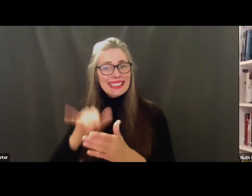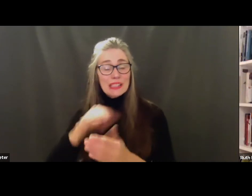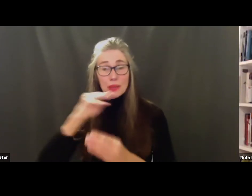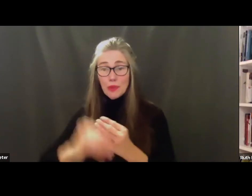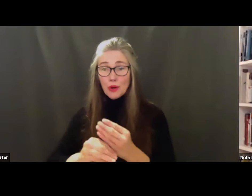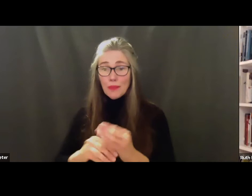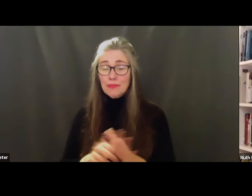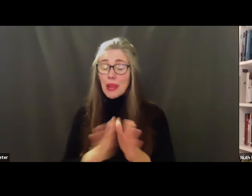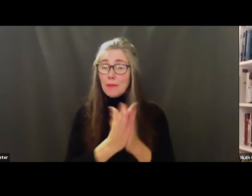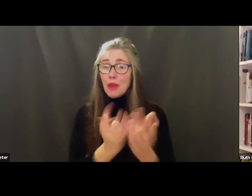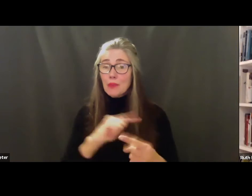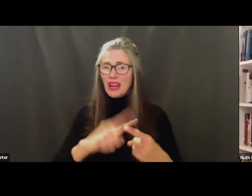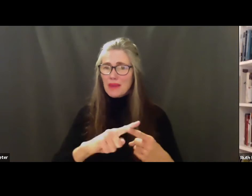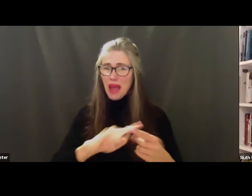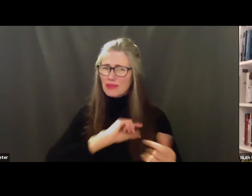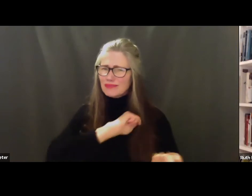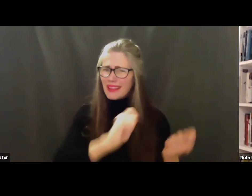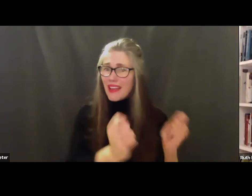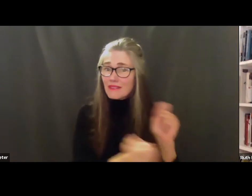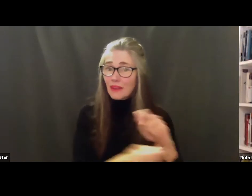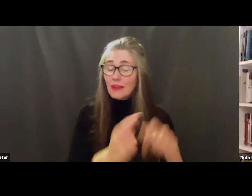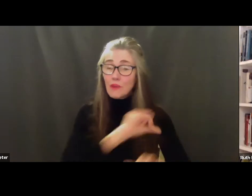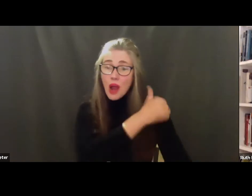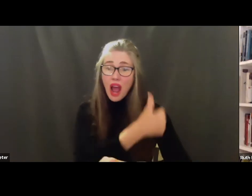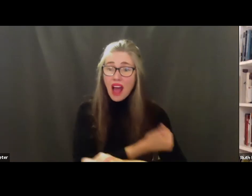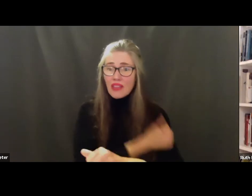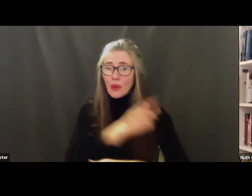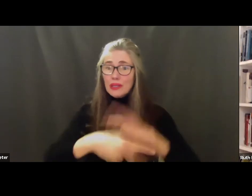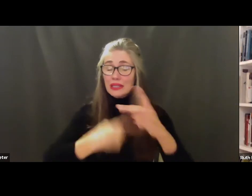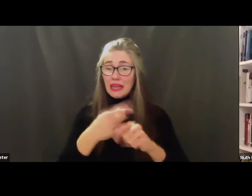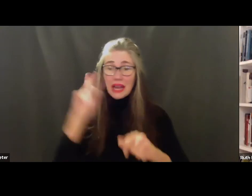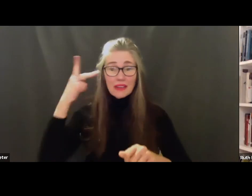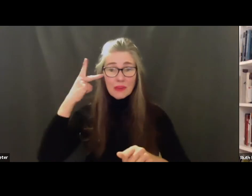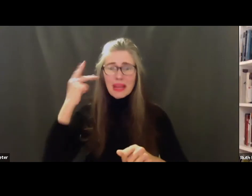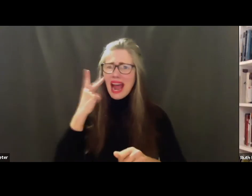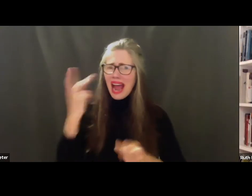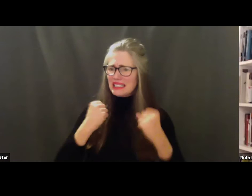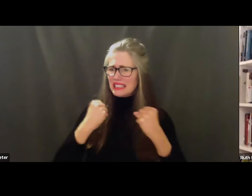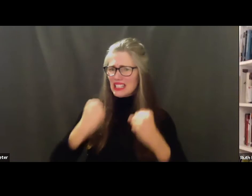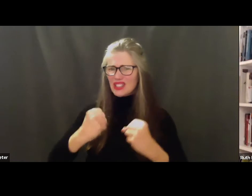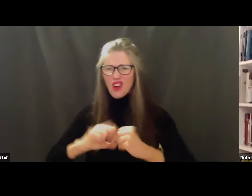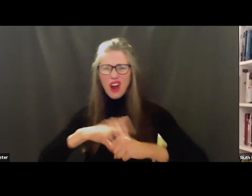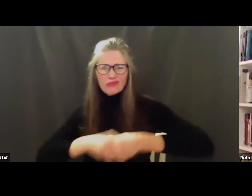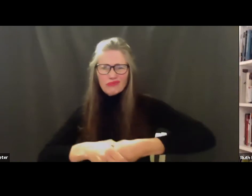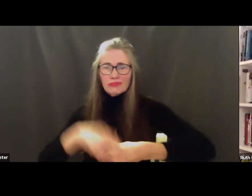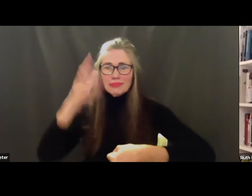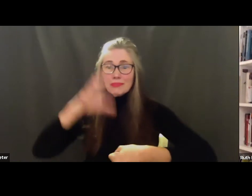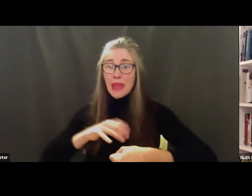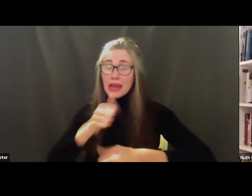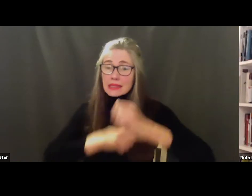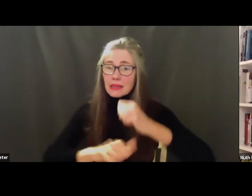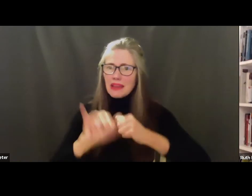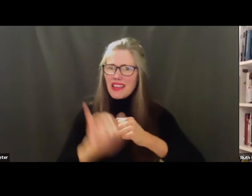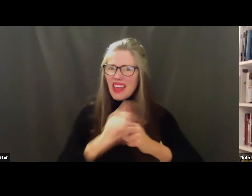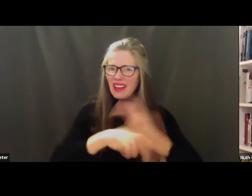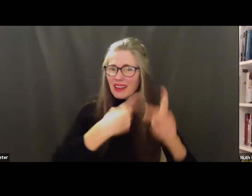the evolution of authoritarianism, and I see strongmen as a subset of authoritarians, and they